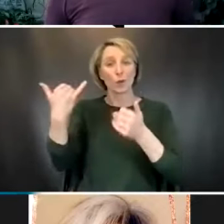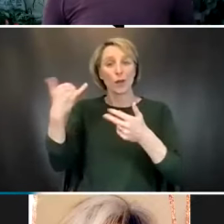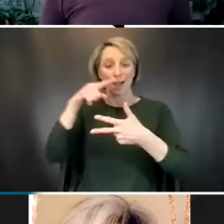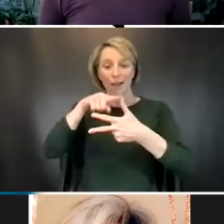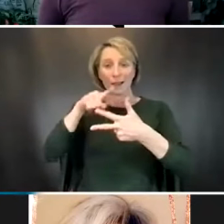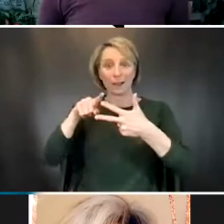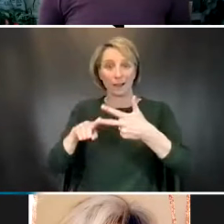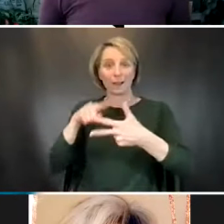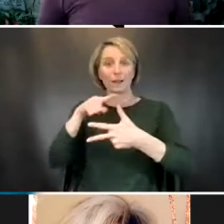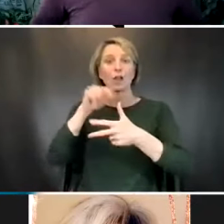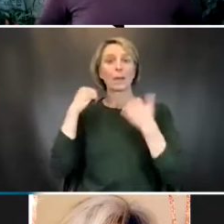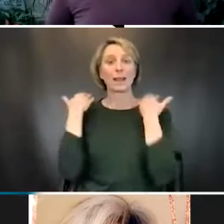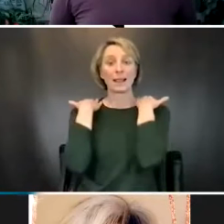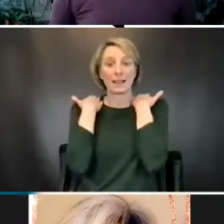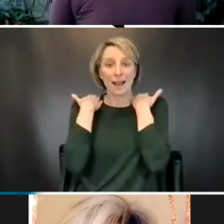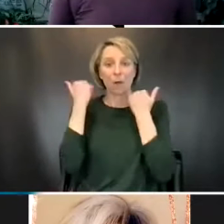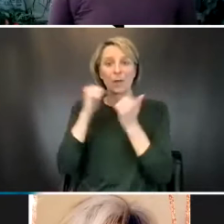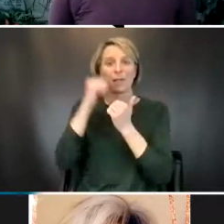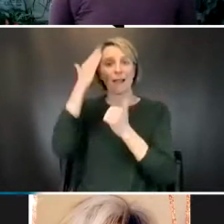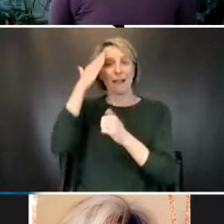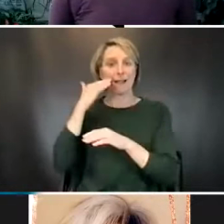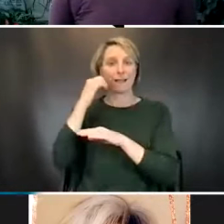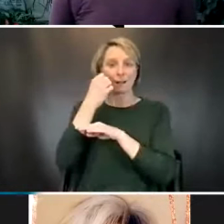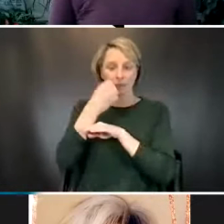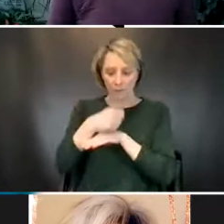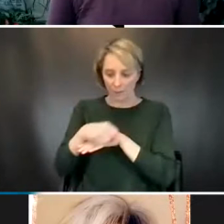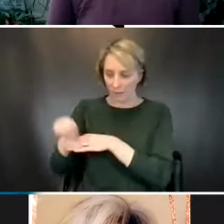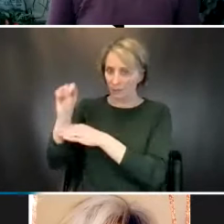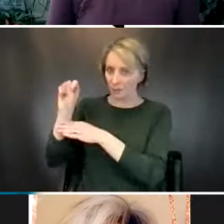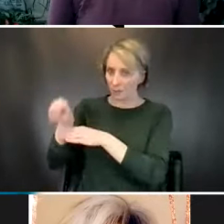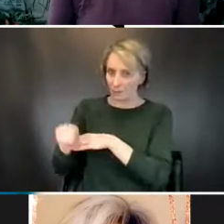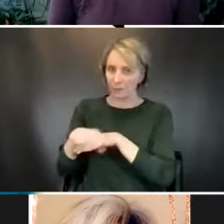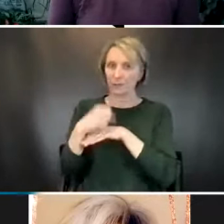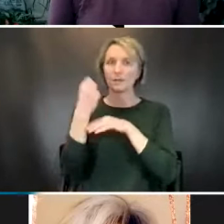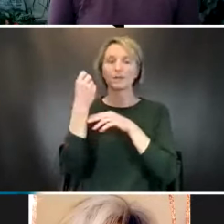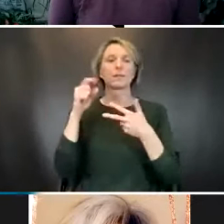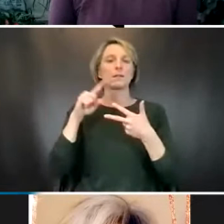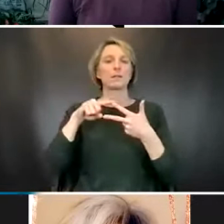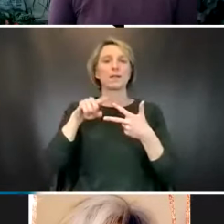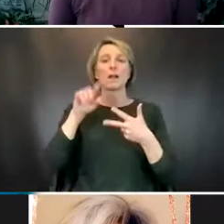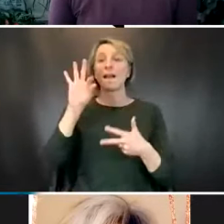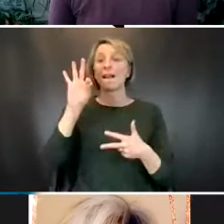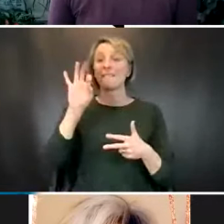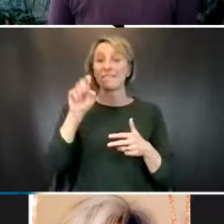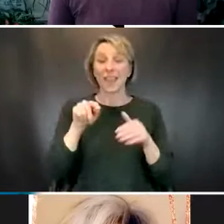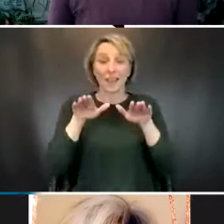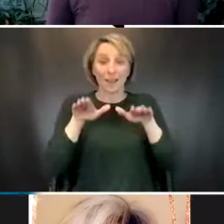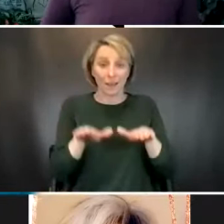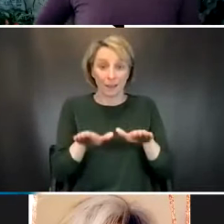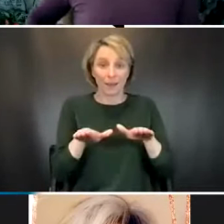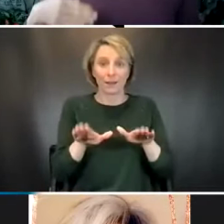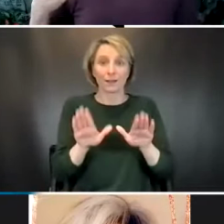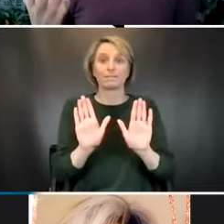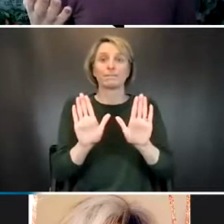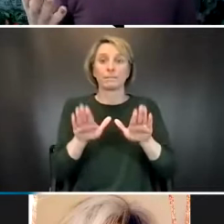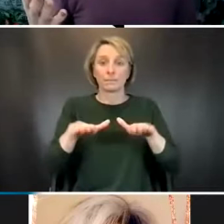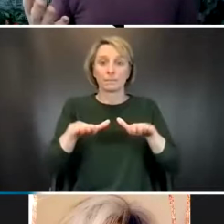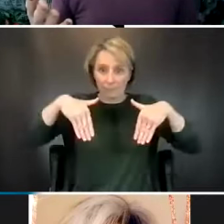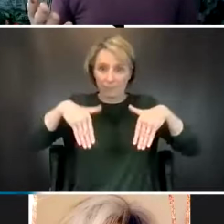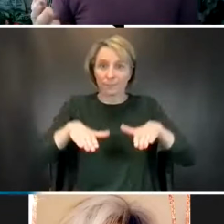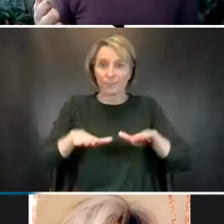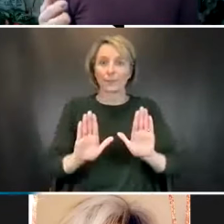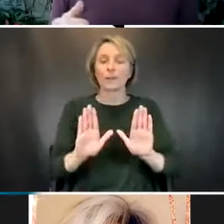neck release, the grounding through the feet, or that tensing and relaxing. The